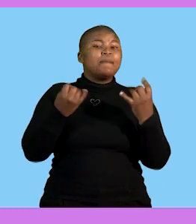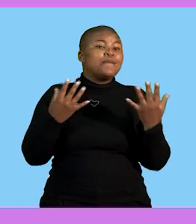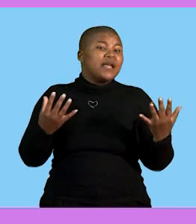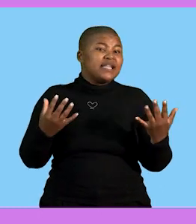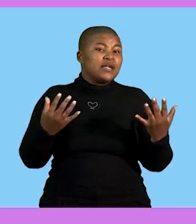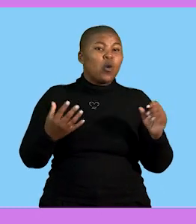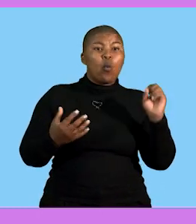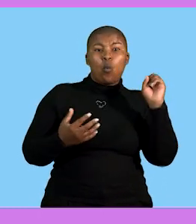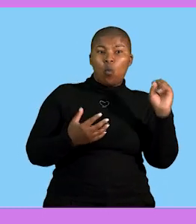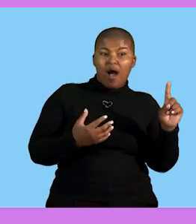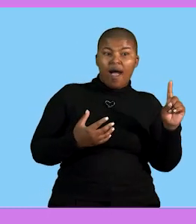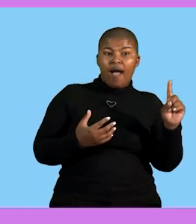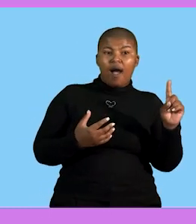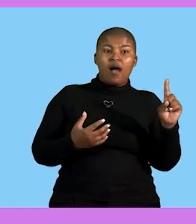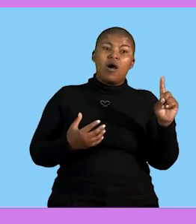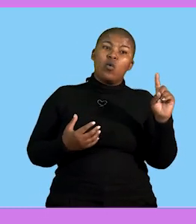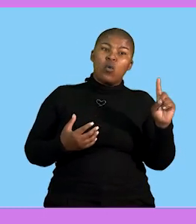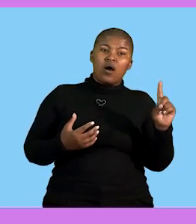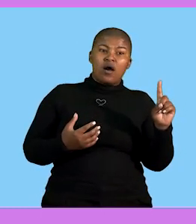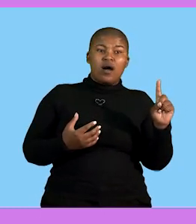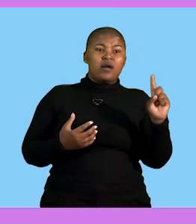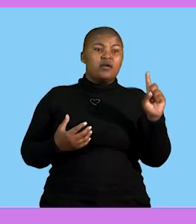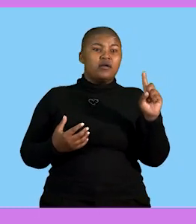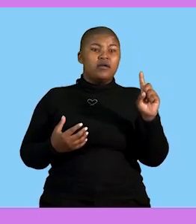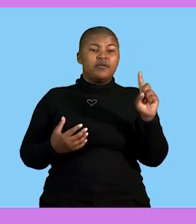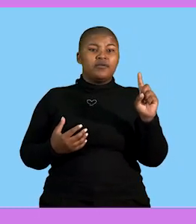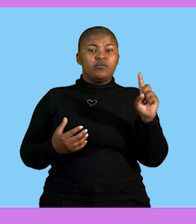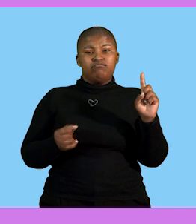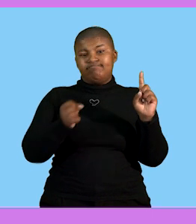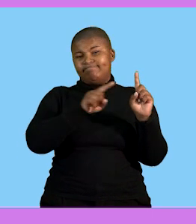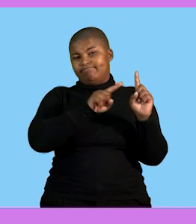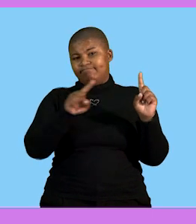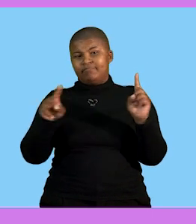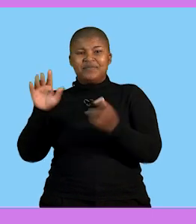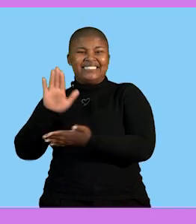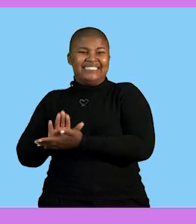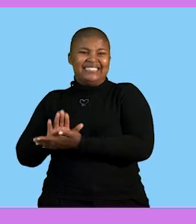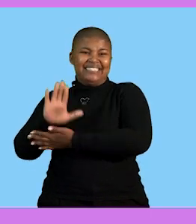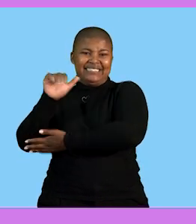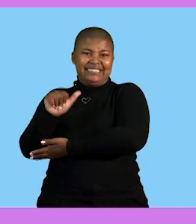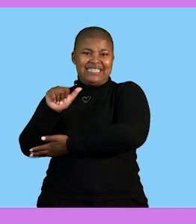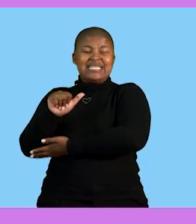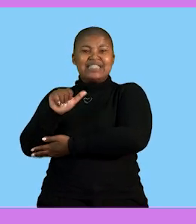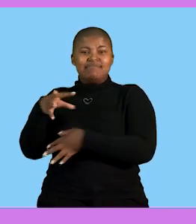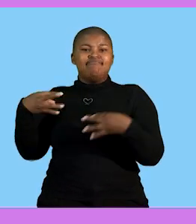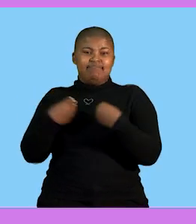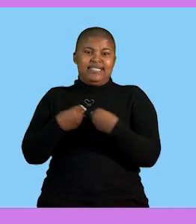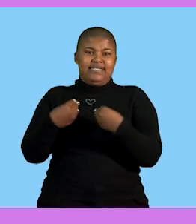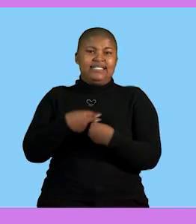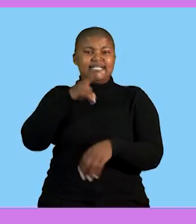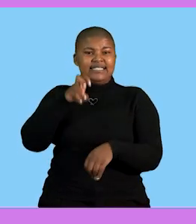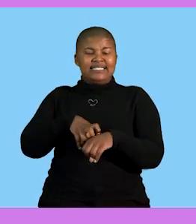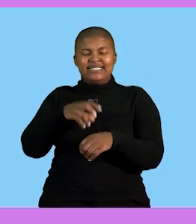means you will need from this piece, which is number 1, up to the 16 piece, which is